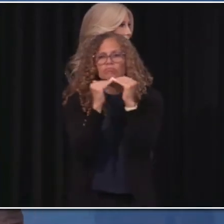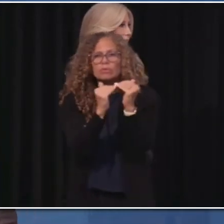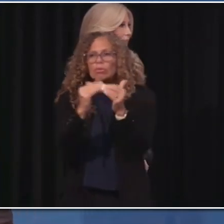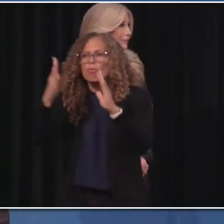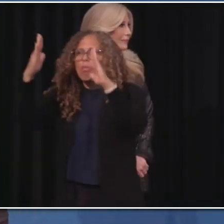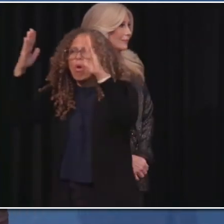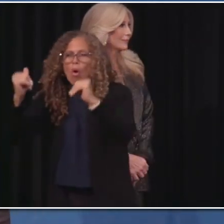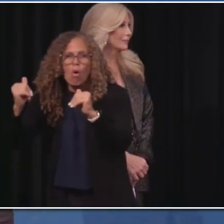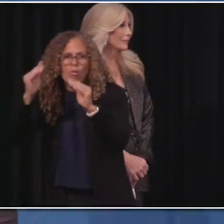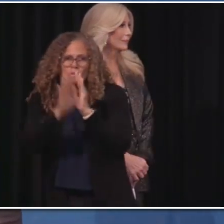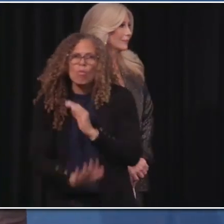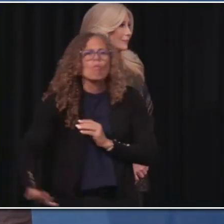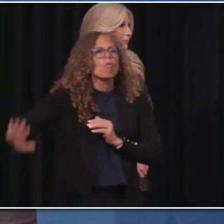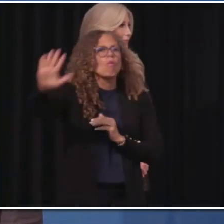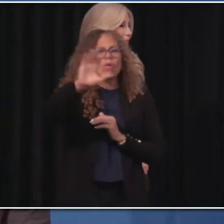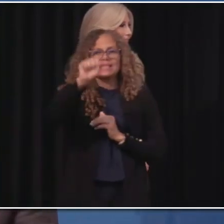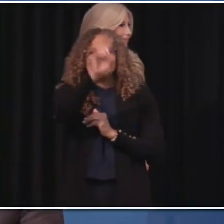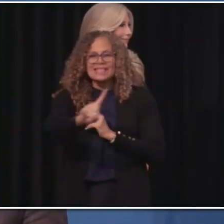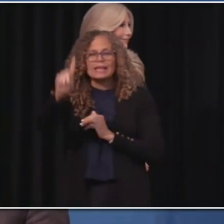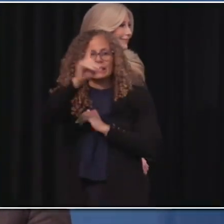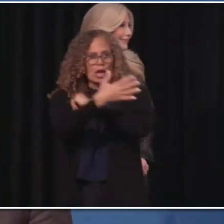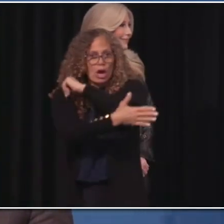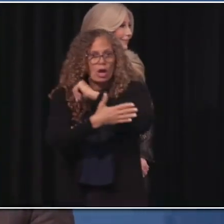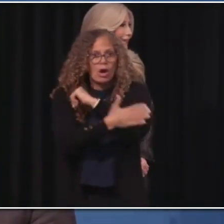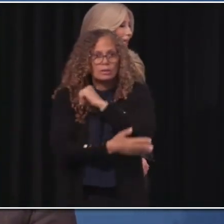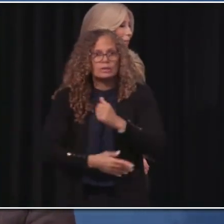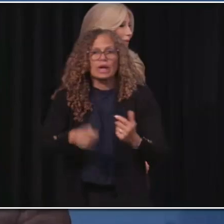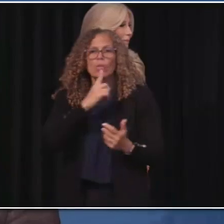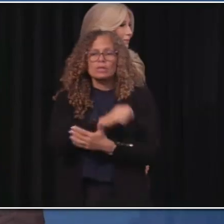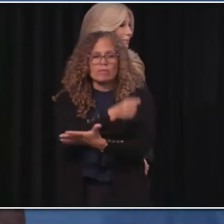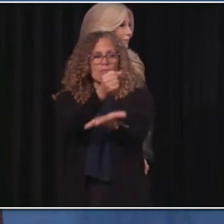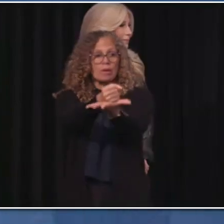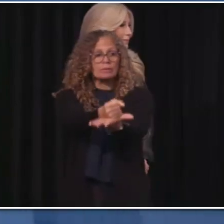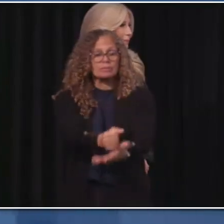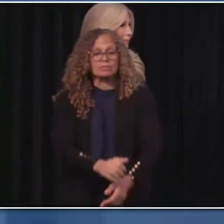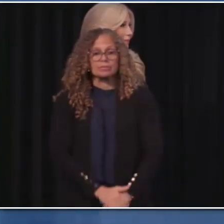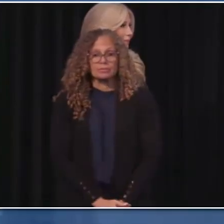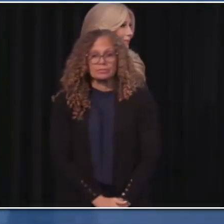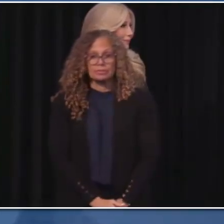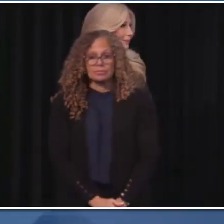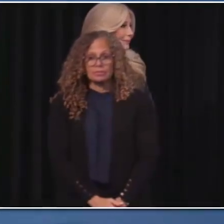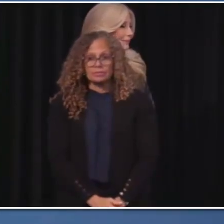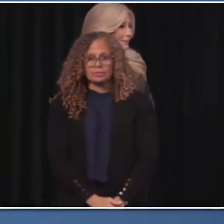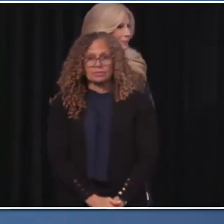of our county, and let us all say, Amen.